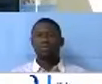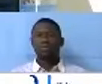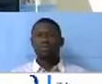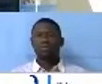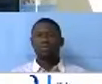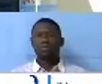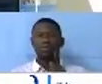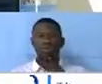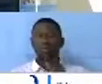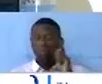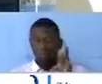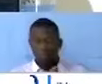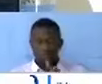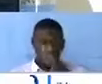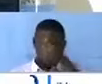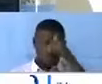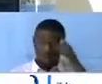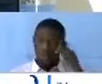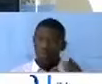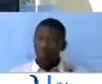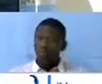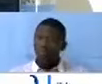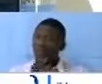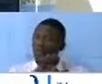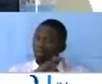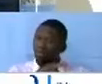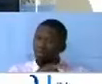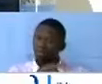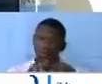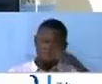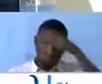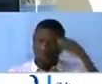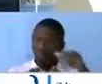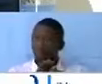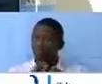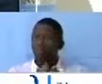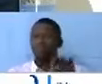You must work with juniors.